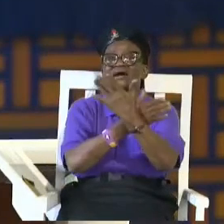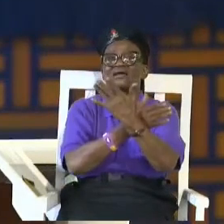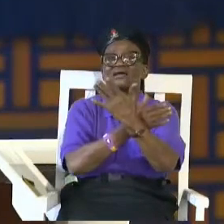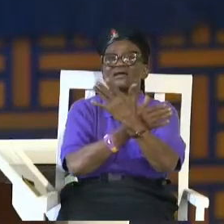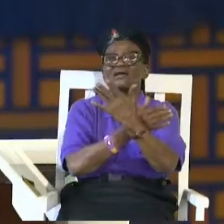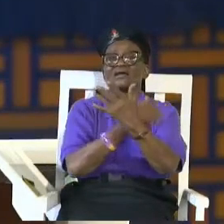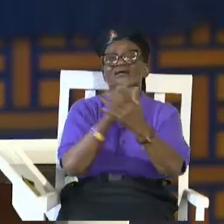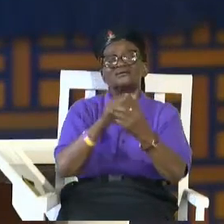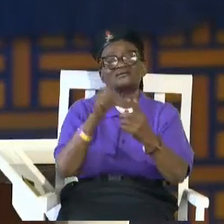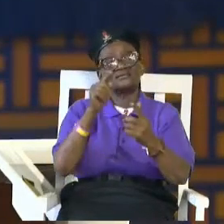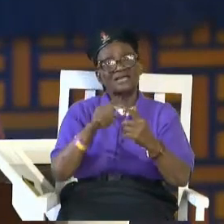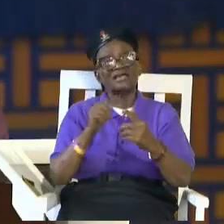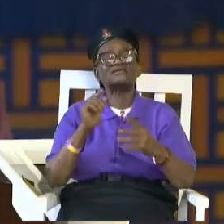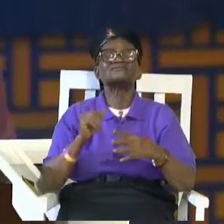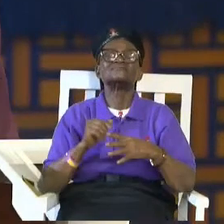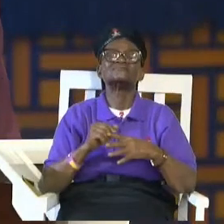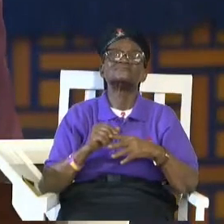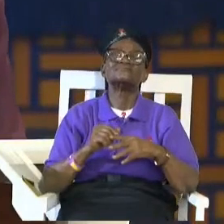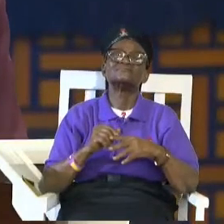then